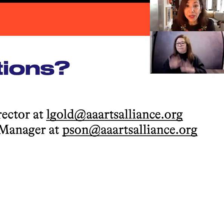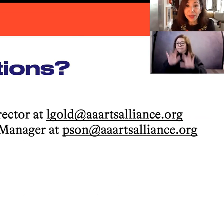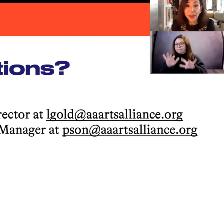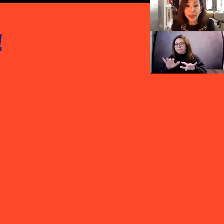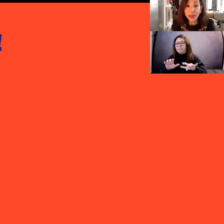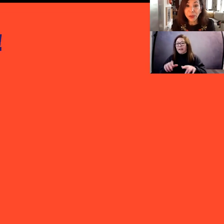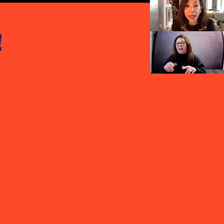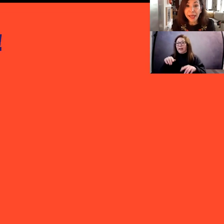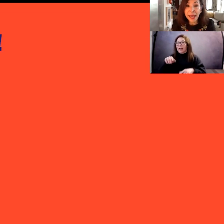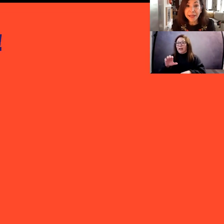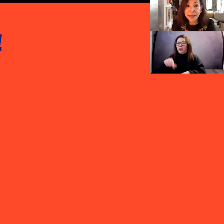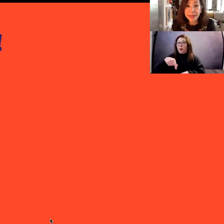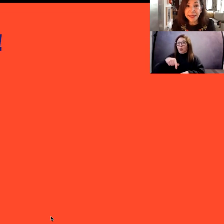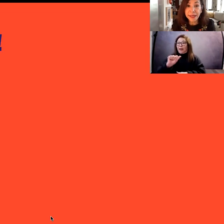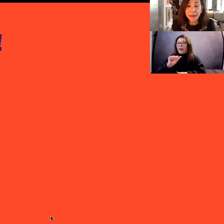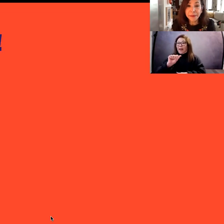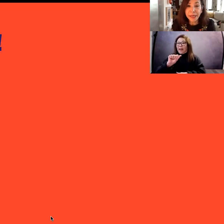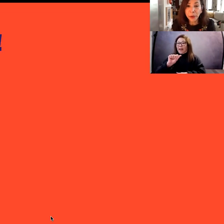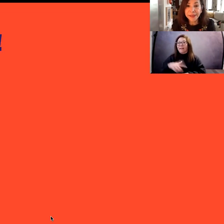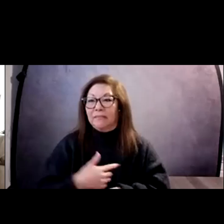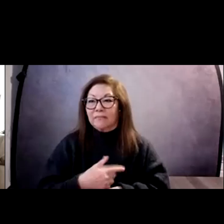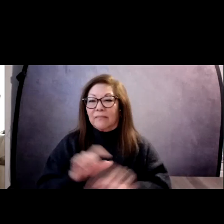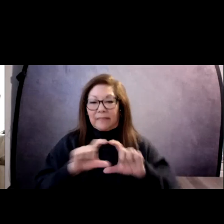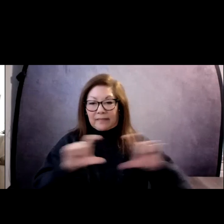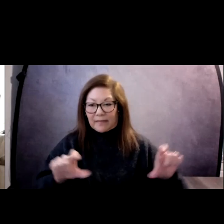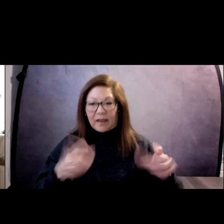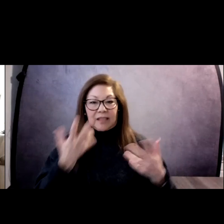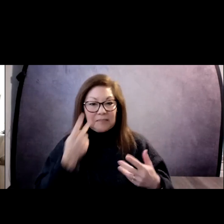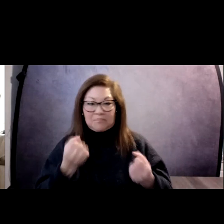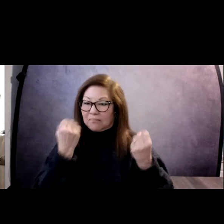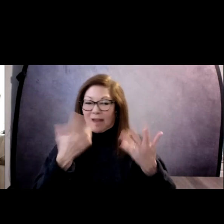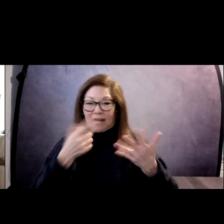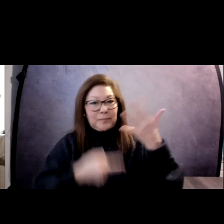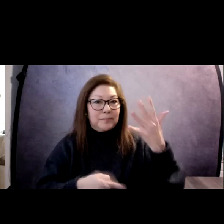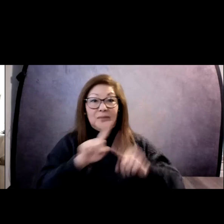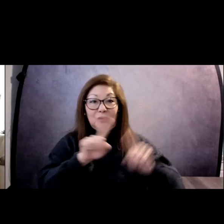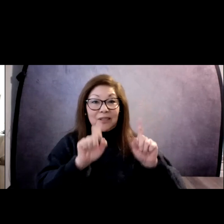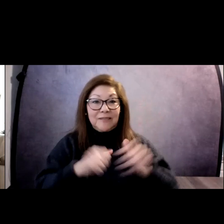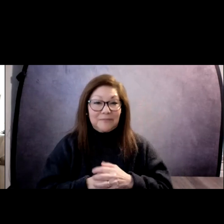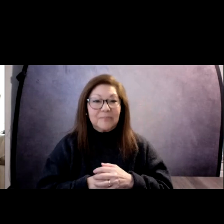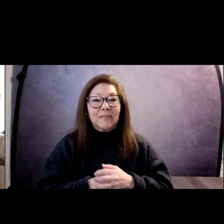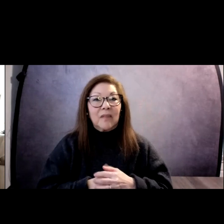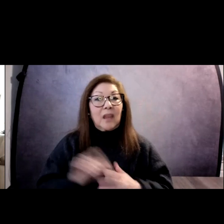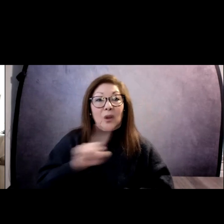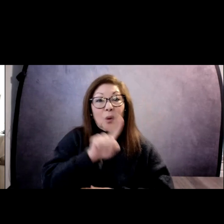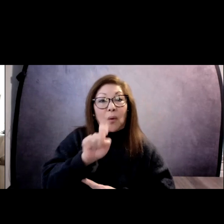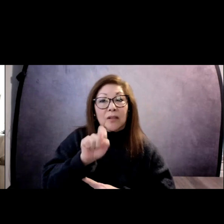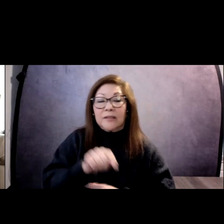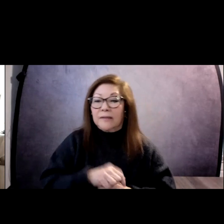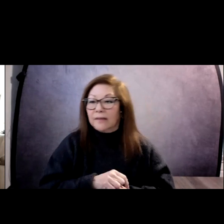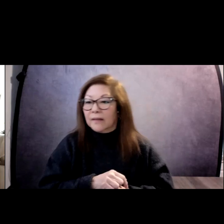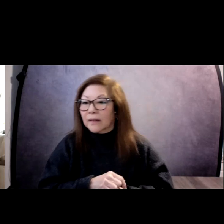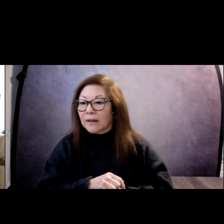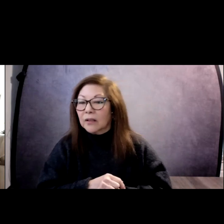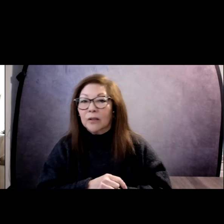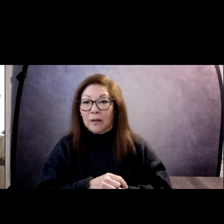into the Q&A, as I see Gowrie did, which the question is,